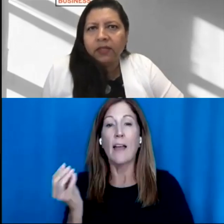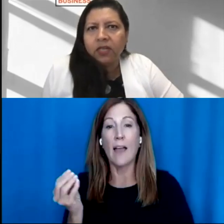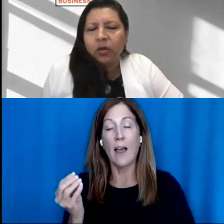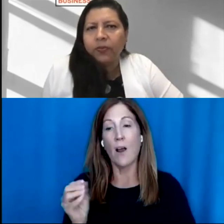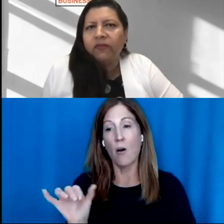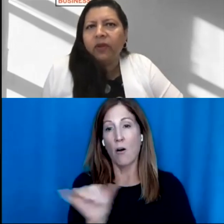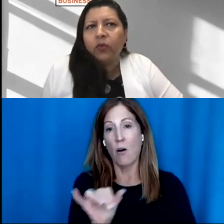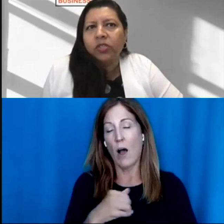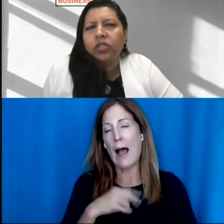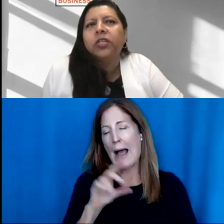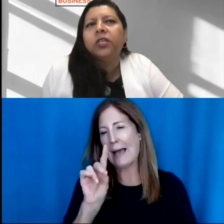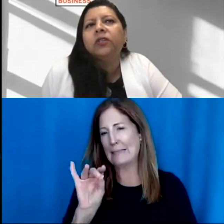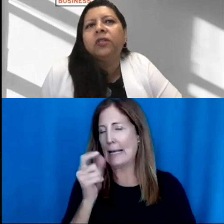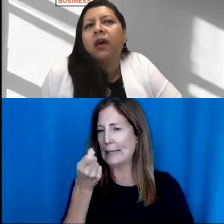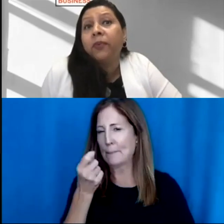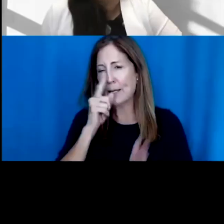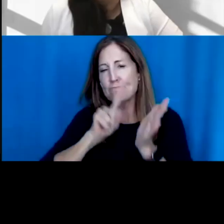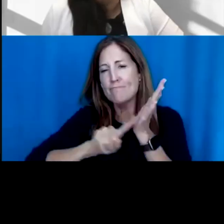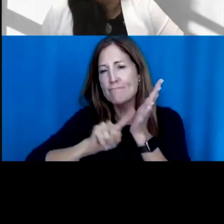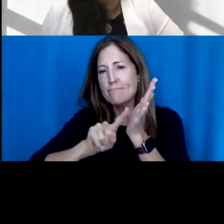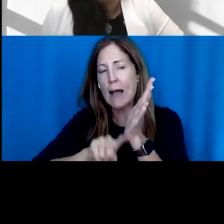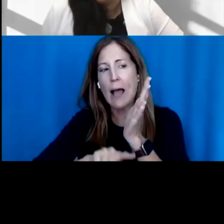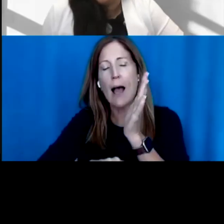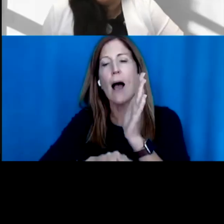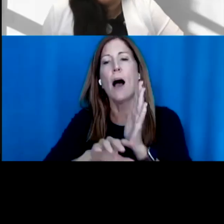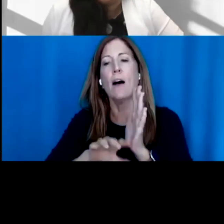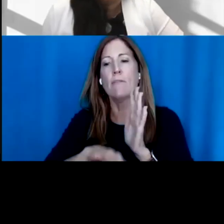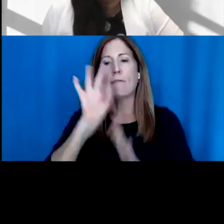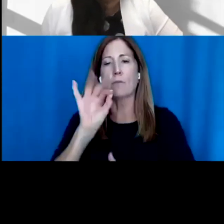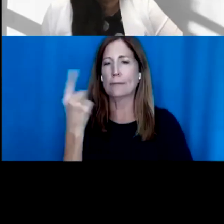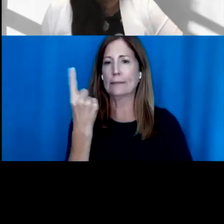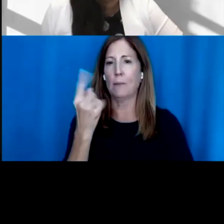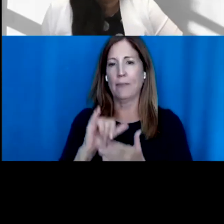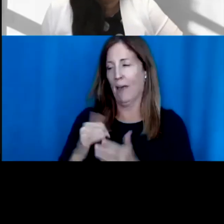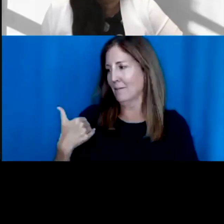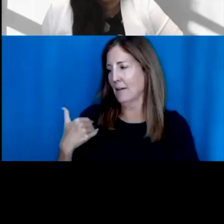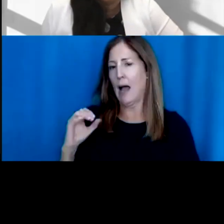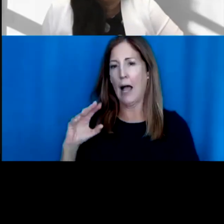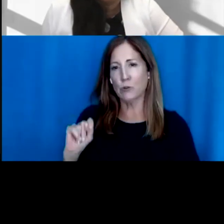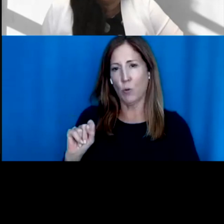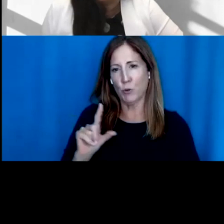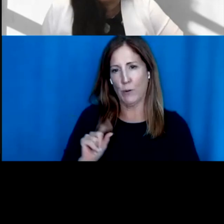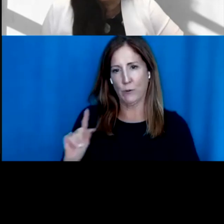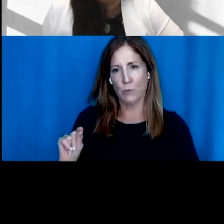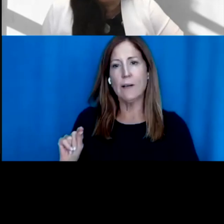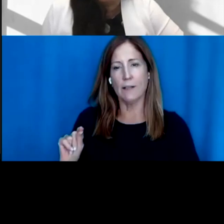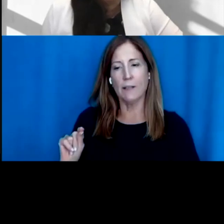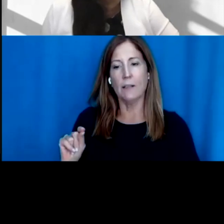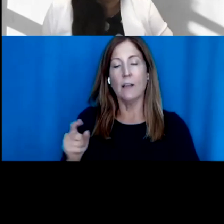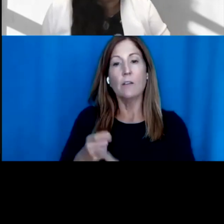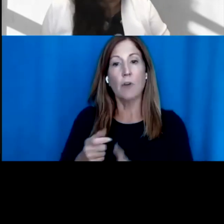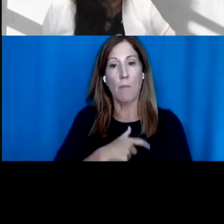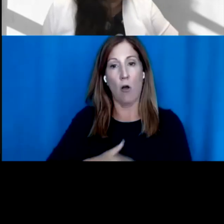I did a little bit of research and looked up something that came out in October of 2020 from the